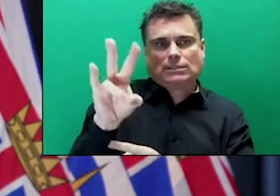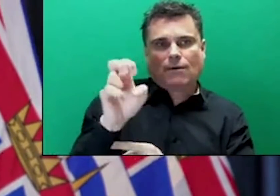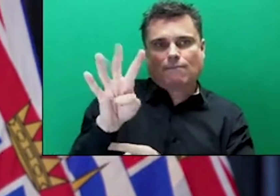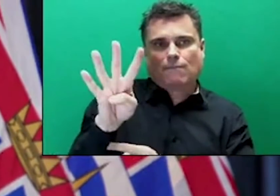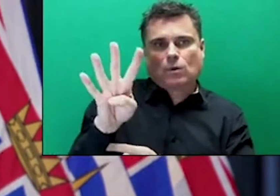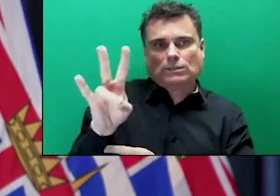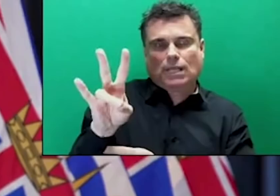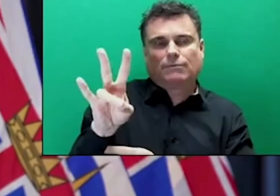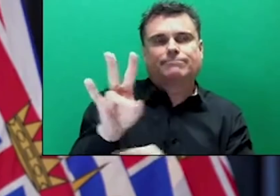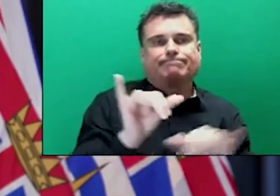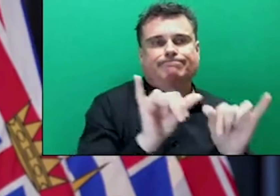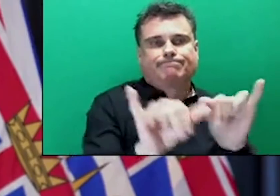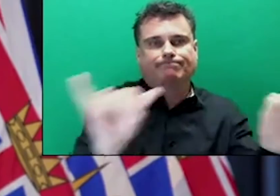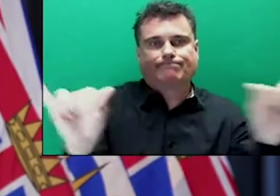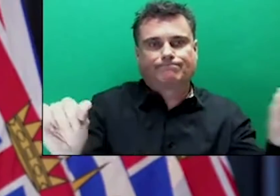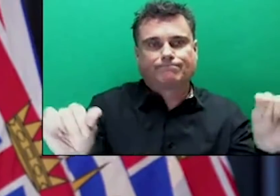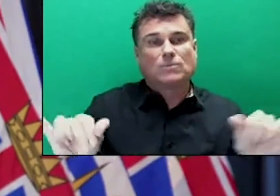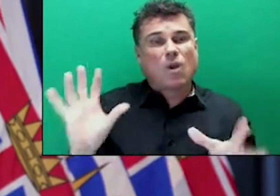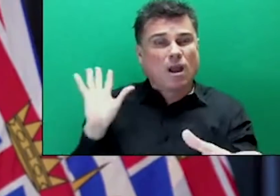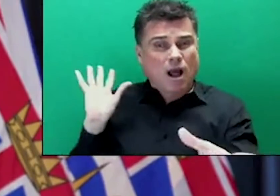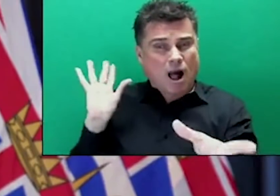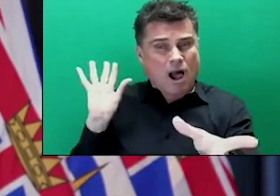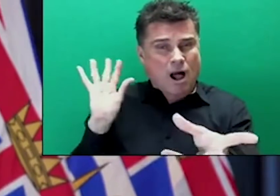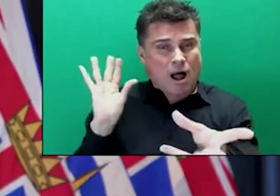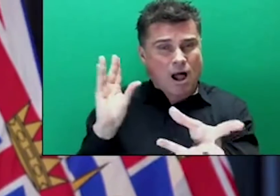27,287 people have recovered from COVID-19.